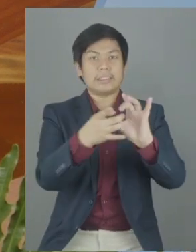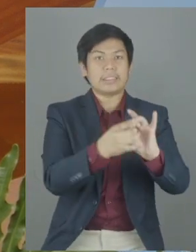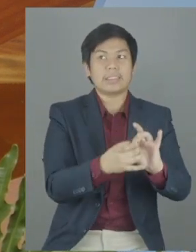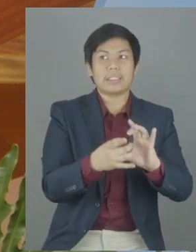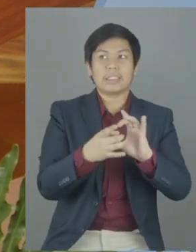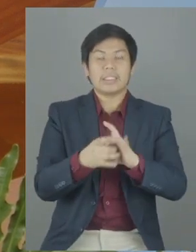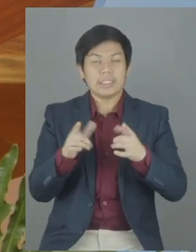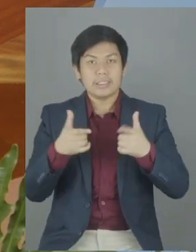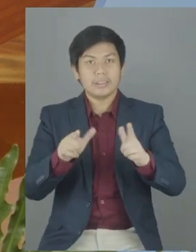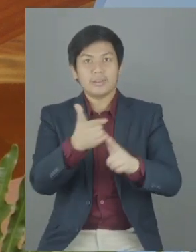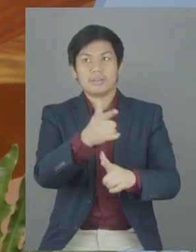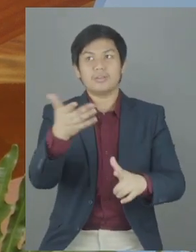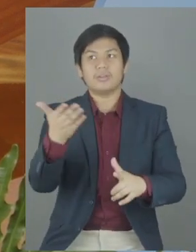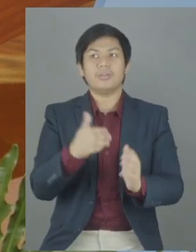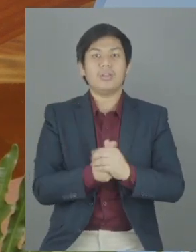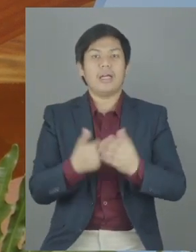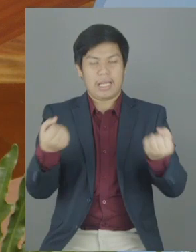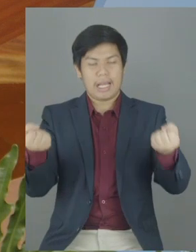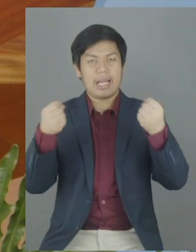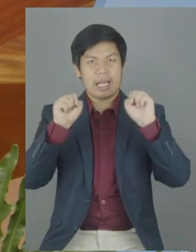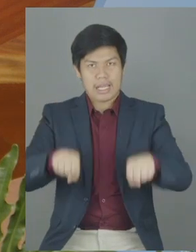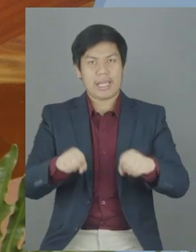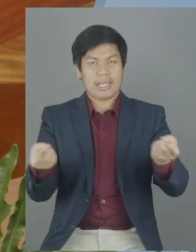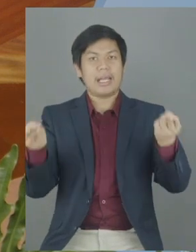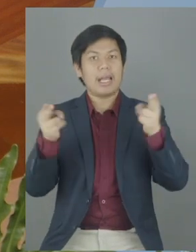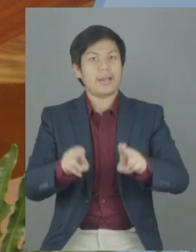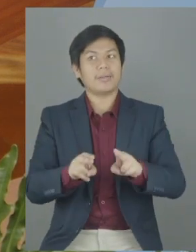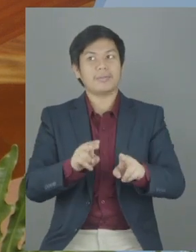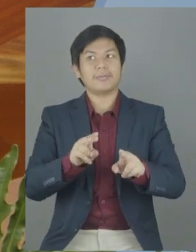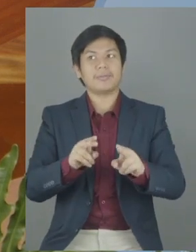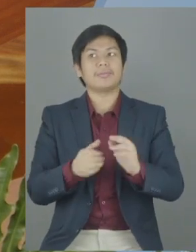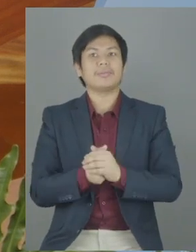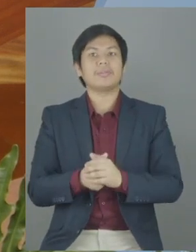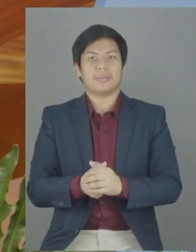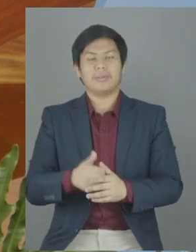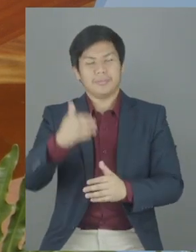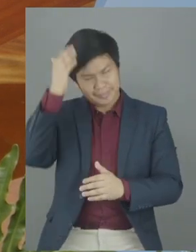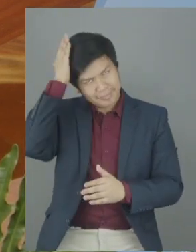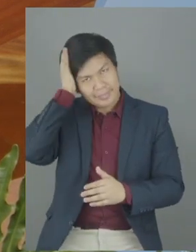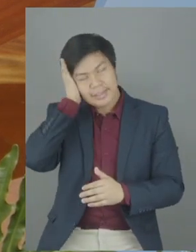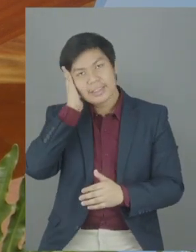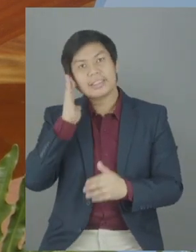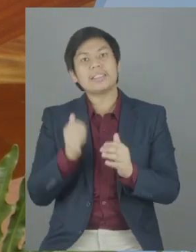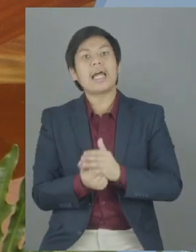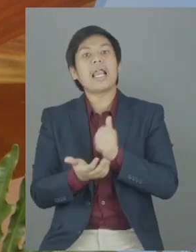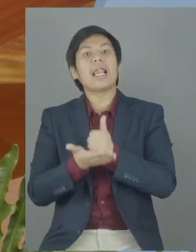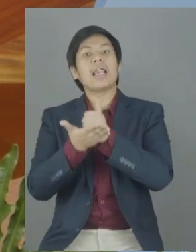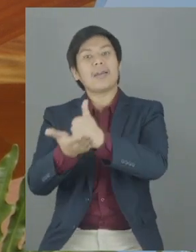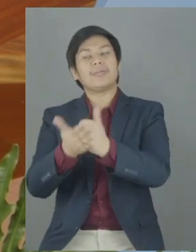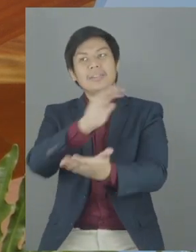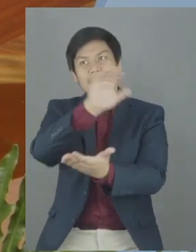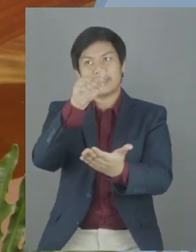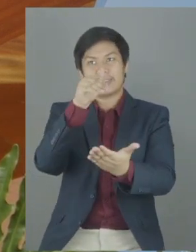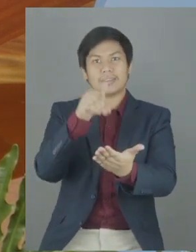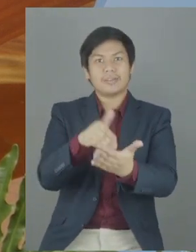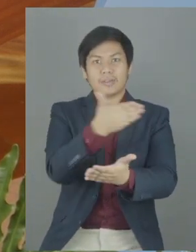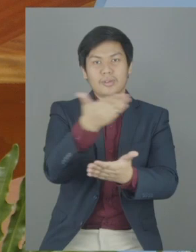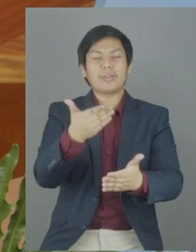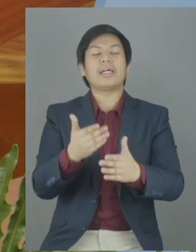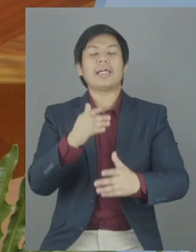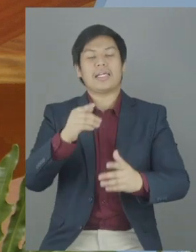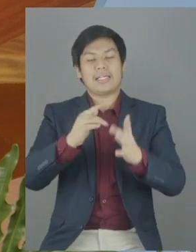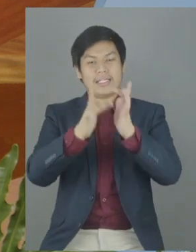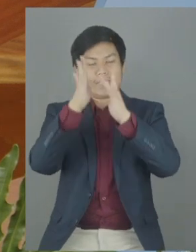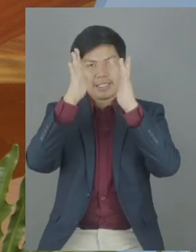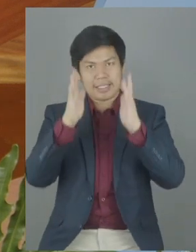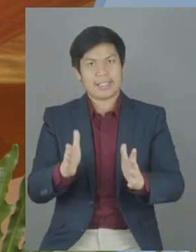that allows you to make that possible for our country, do so, because that's central to you becoming a Christian